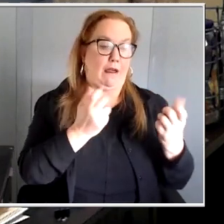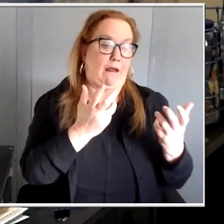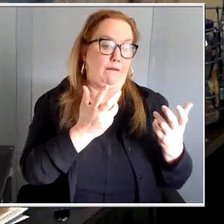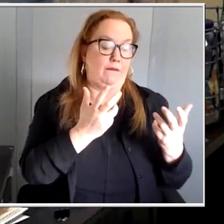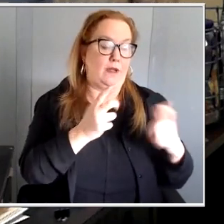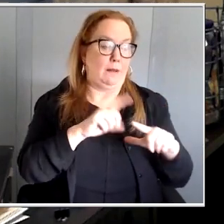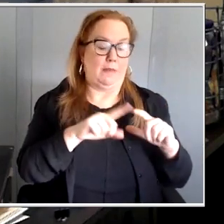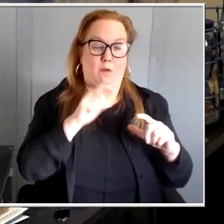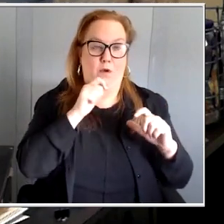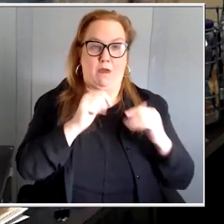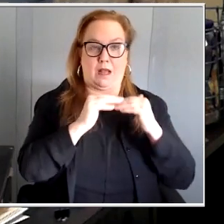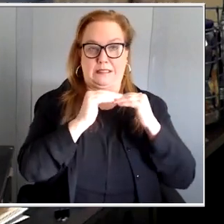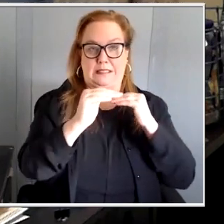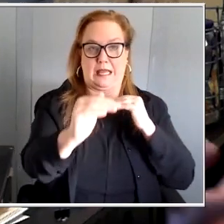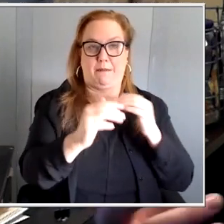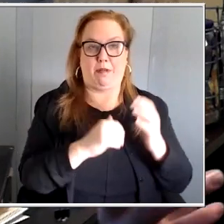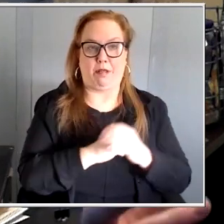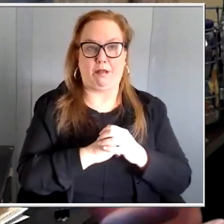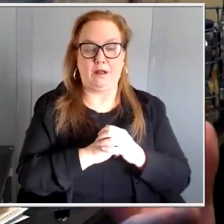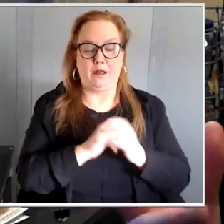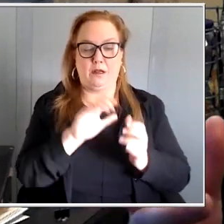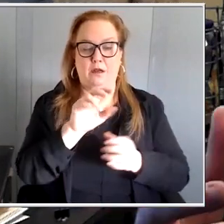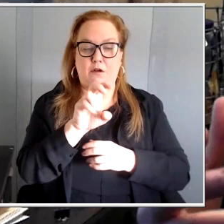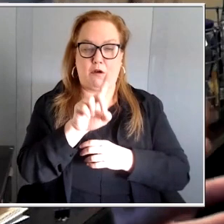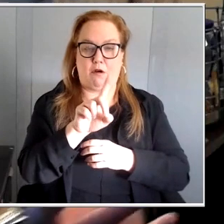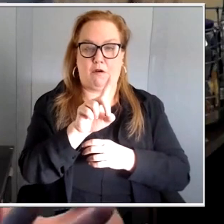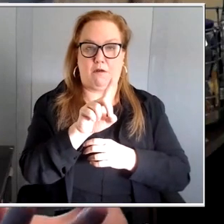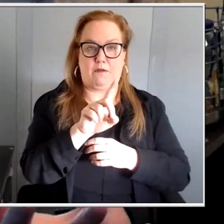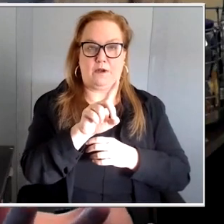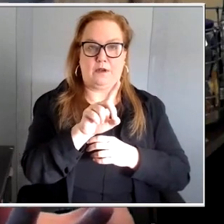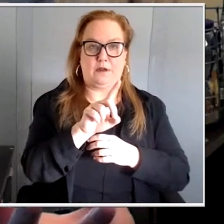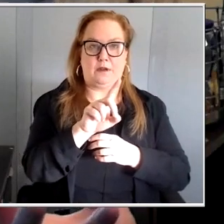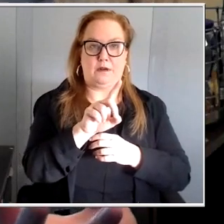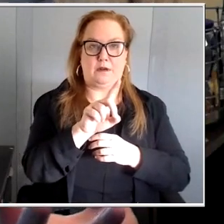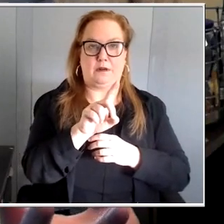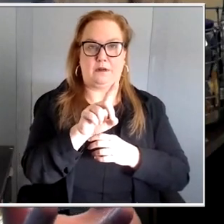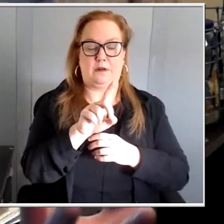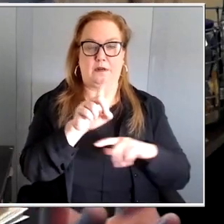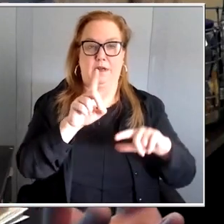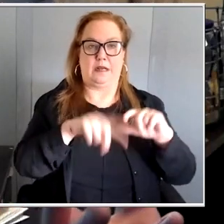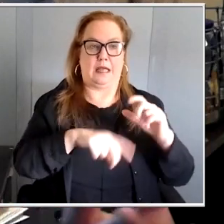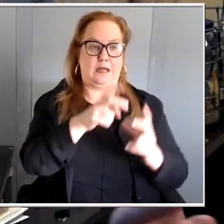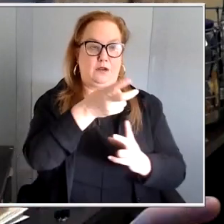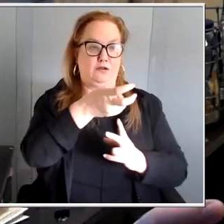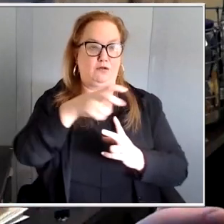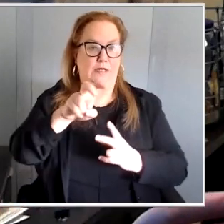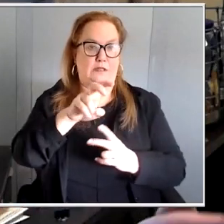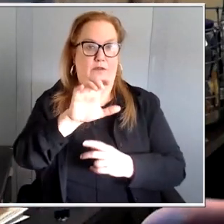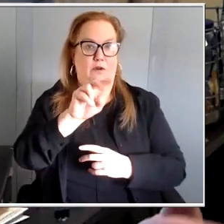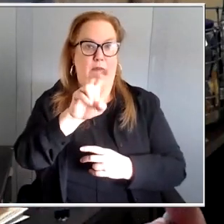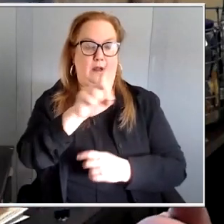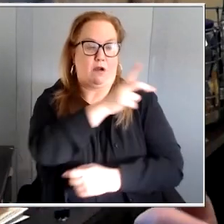as stable because we don't, COVID not only, it's not that I can't transfer my COVID patients, it's that I can't